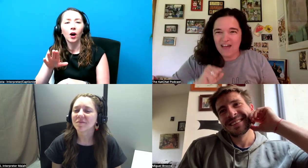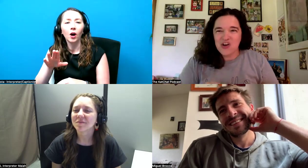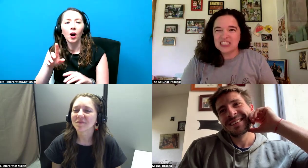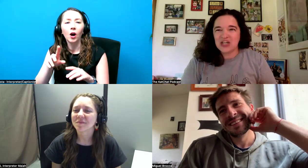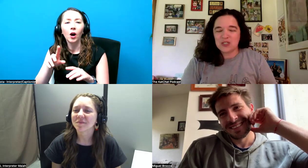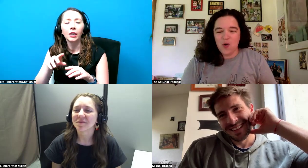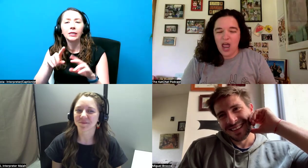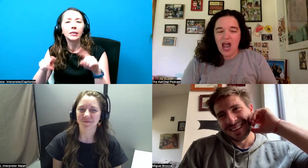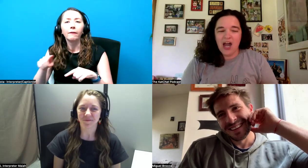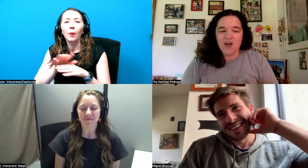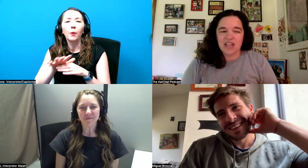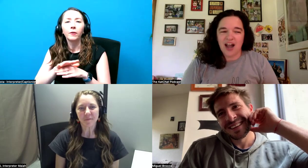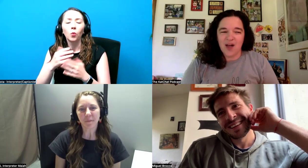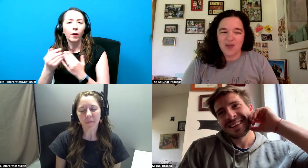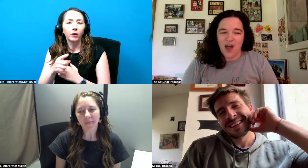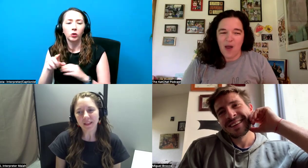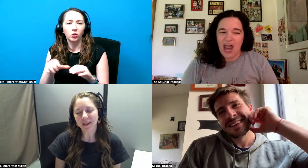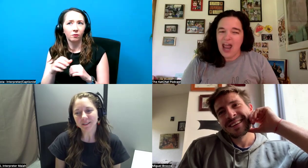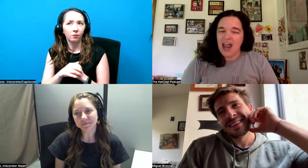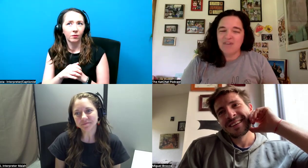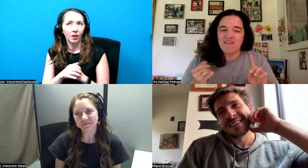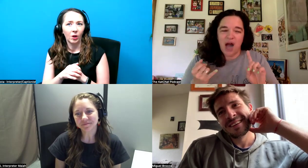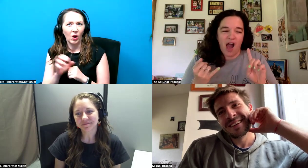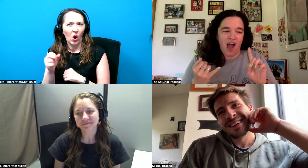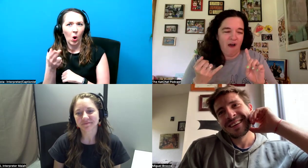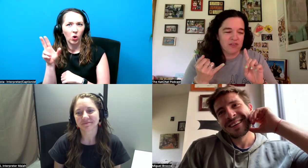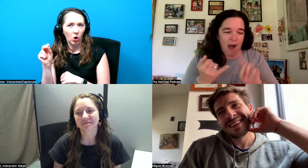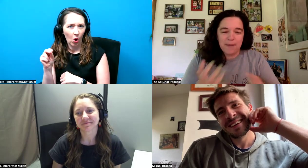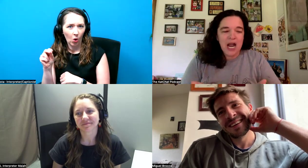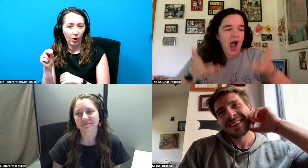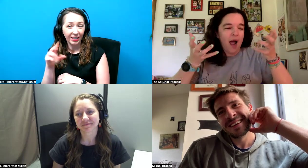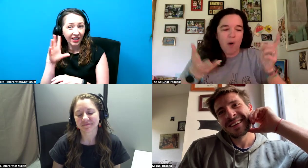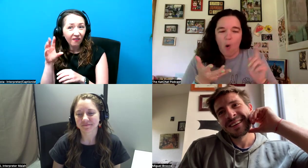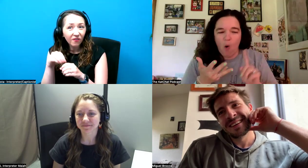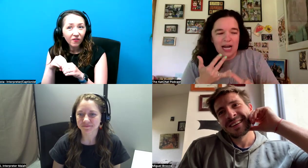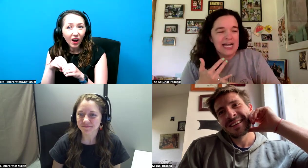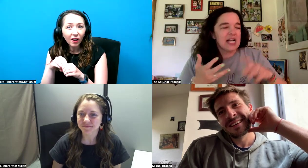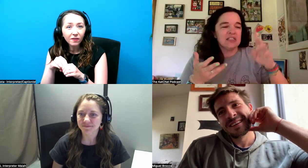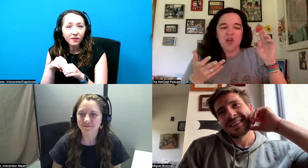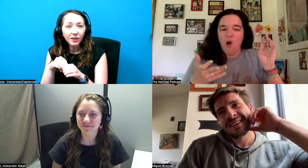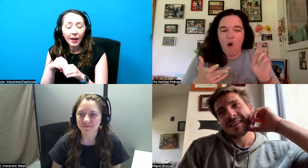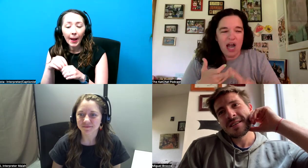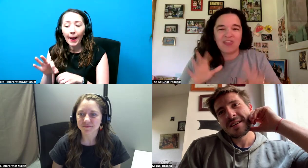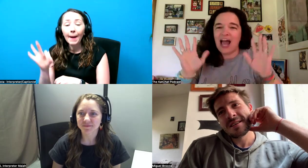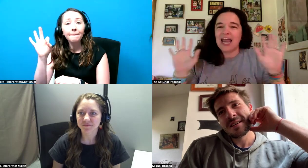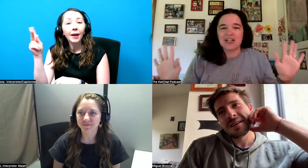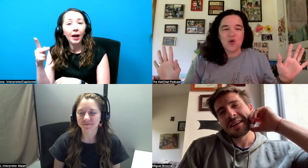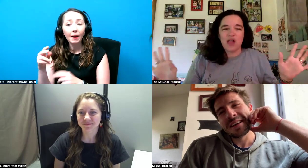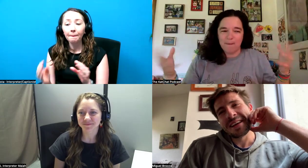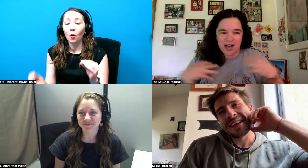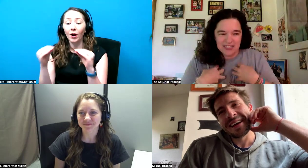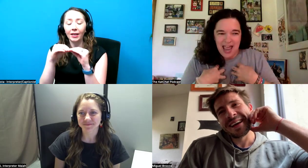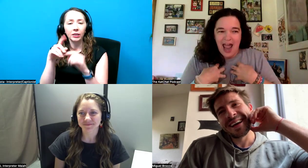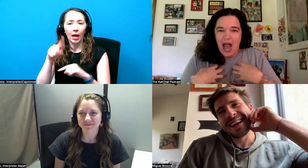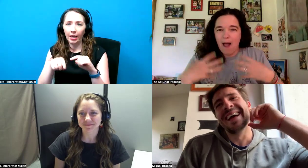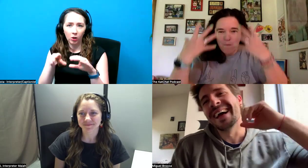or whatever that you do. I was like, oh no. If it involves a pickup or a kiss or anything, I can't do